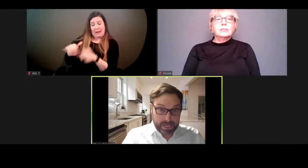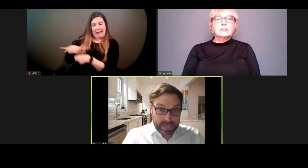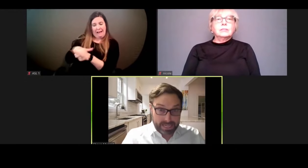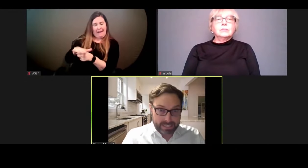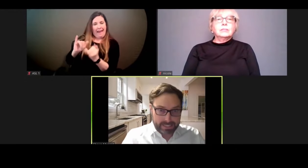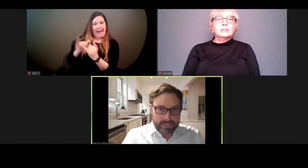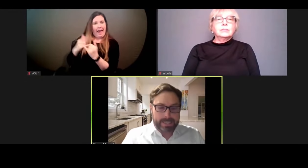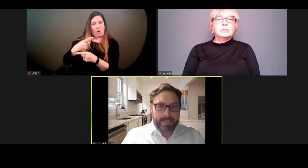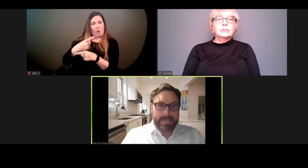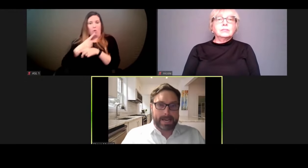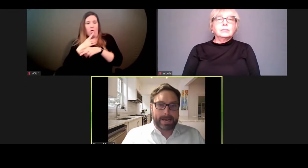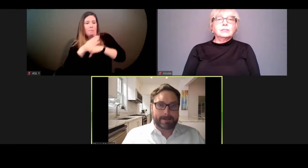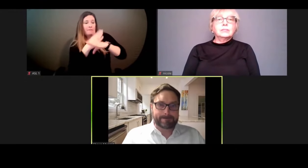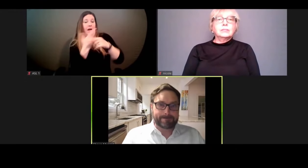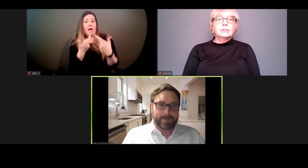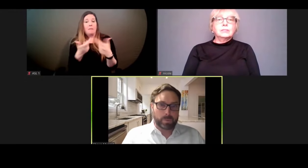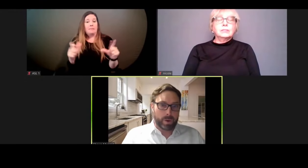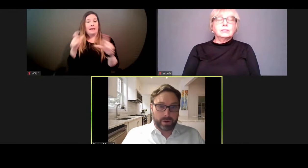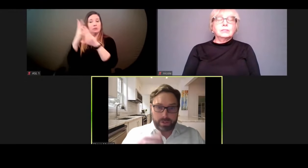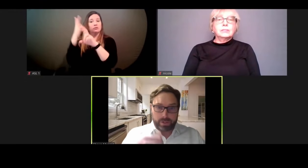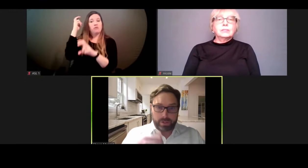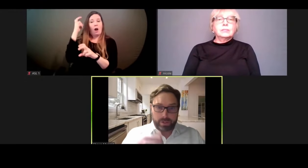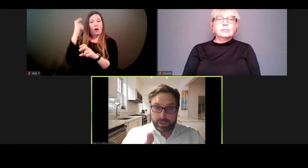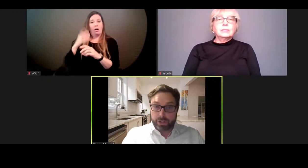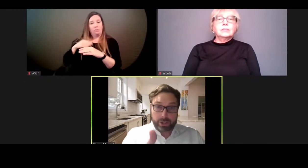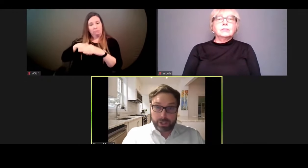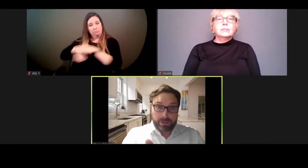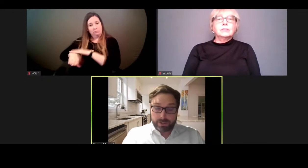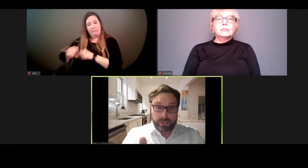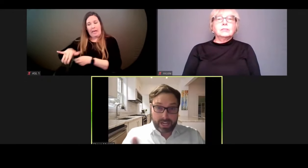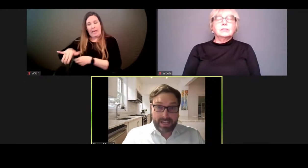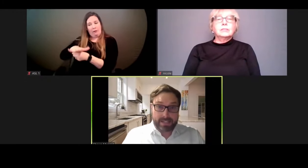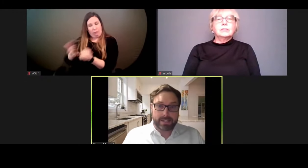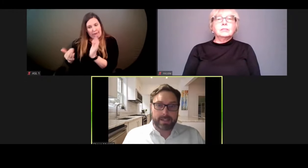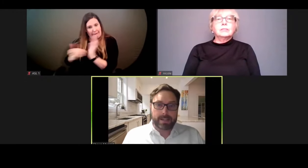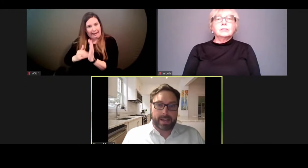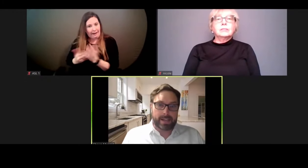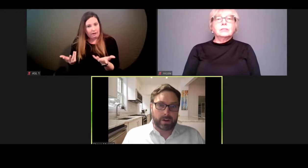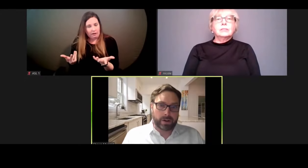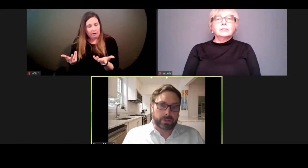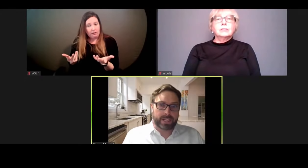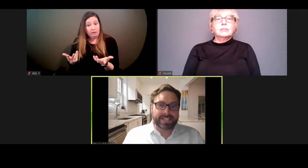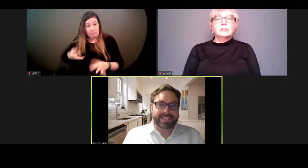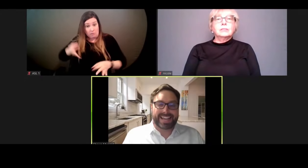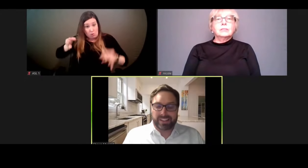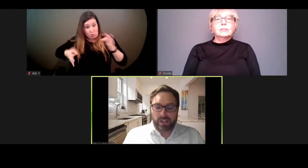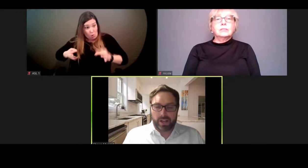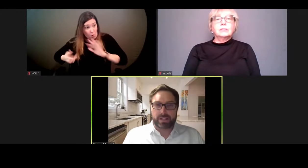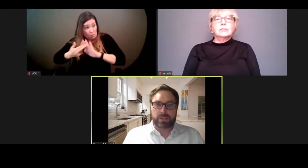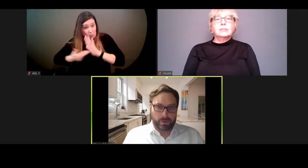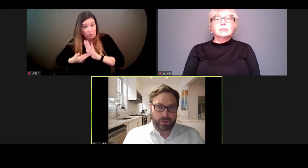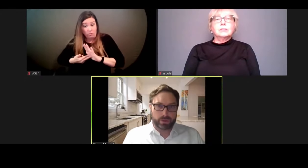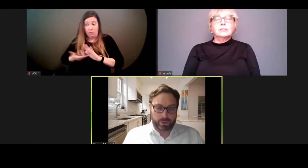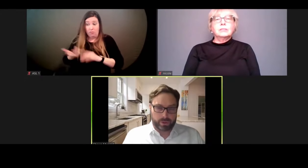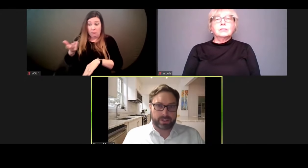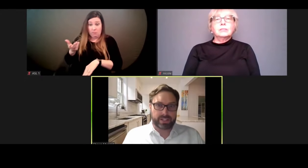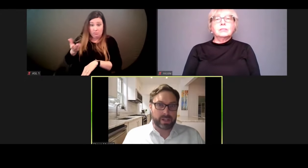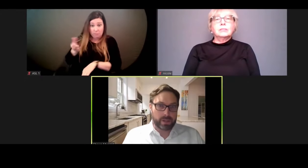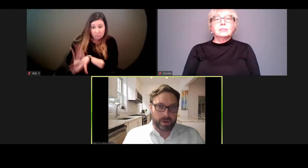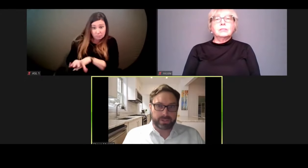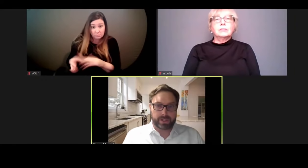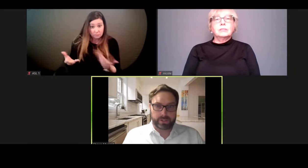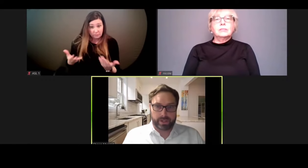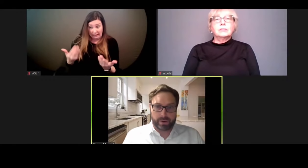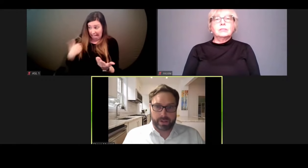this weekend? Where does a court injunction stand? And are you setting deadlines for those trucks in